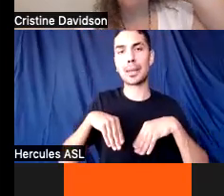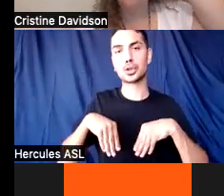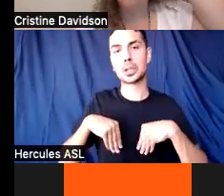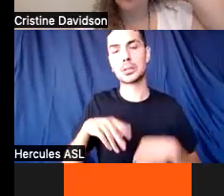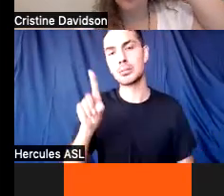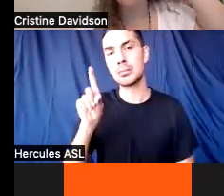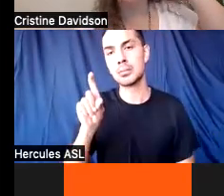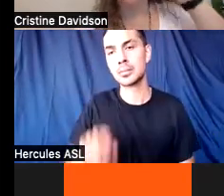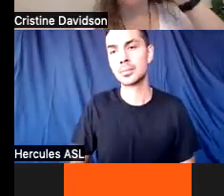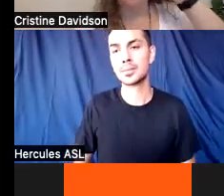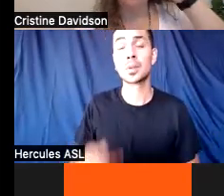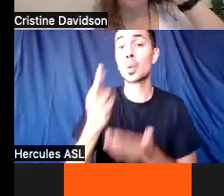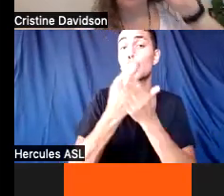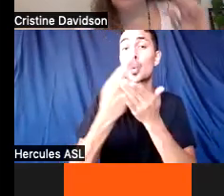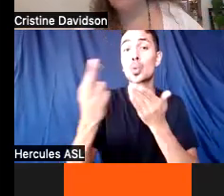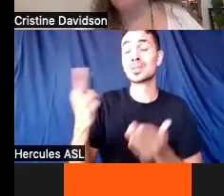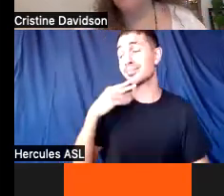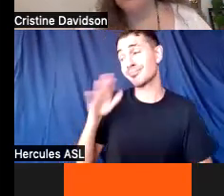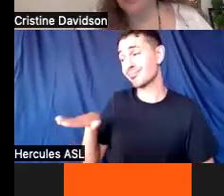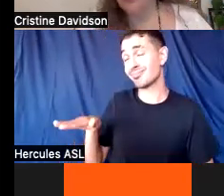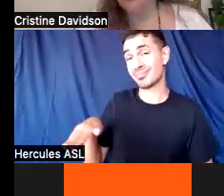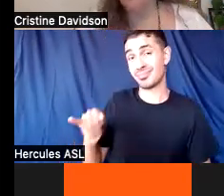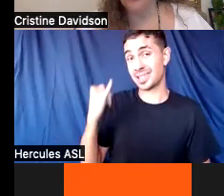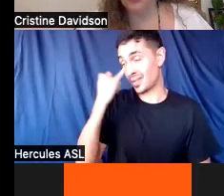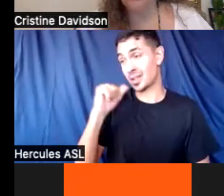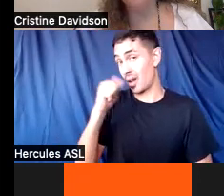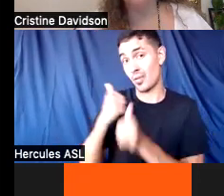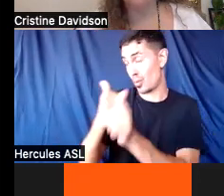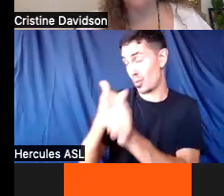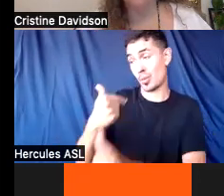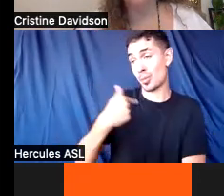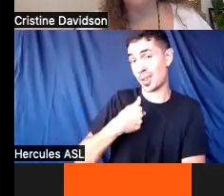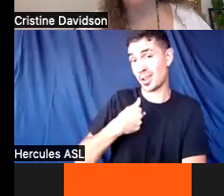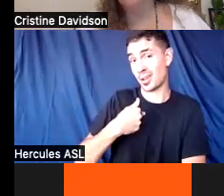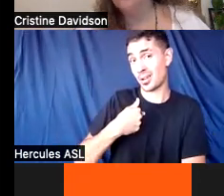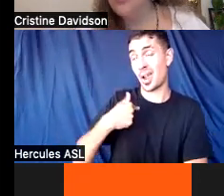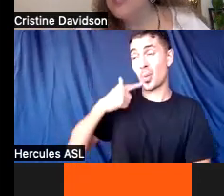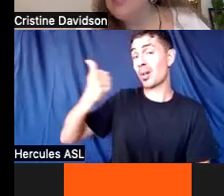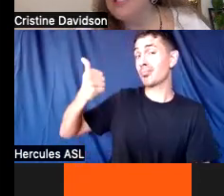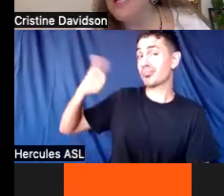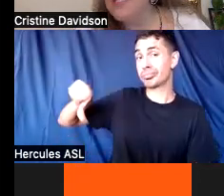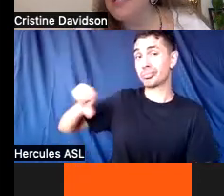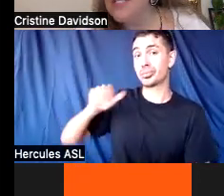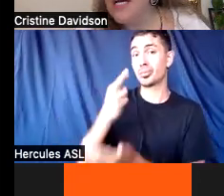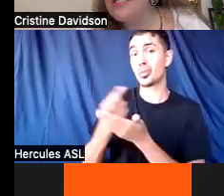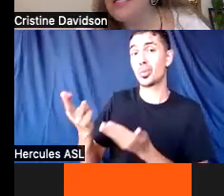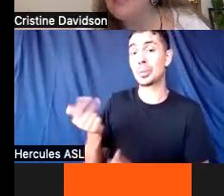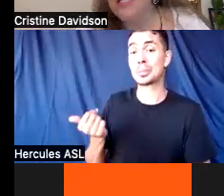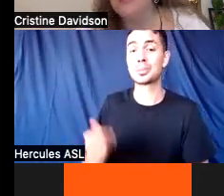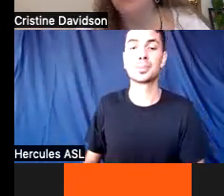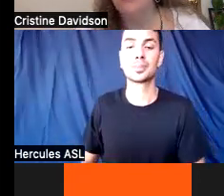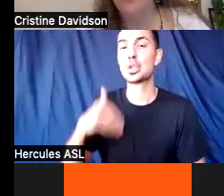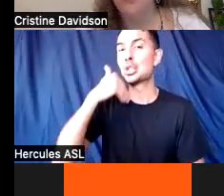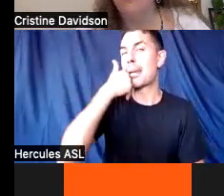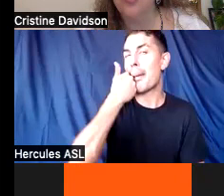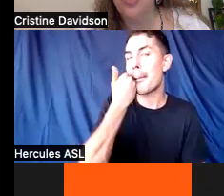Denial of resources, preventing cultural traditions, silent shame, accepting their tactics,